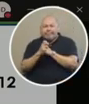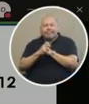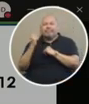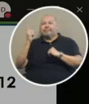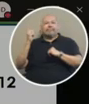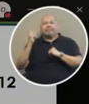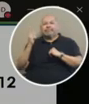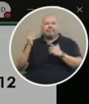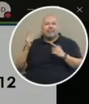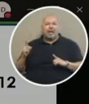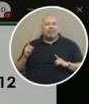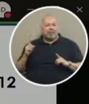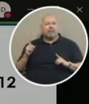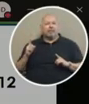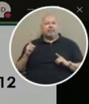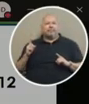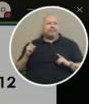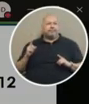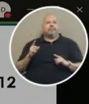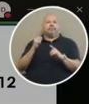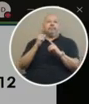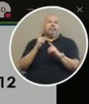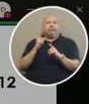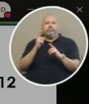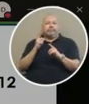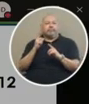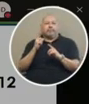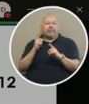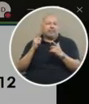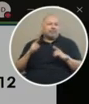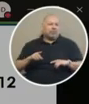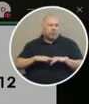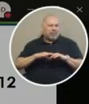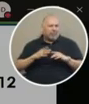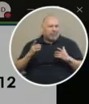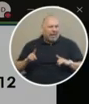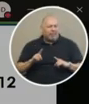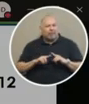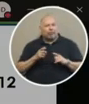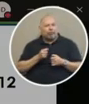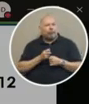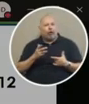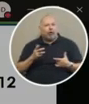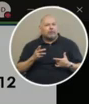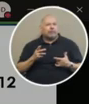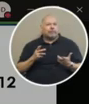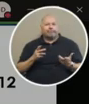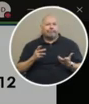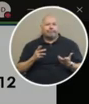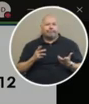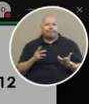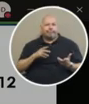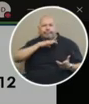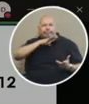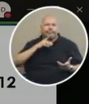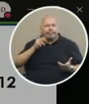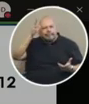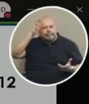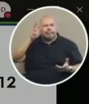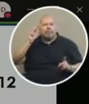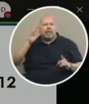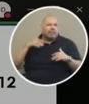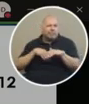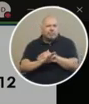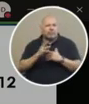could potentially take place. And it could cause blight depending on what stage the project is in as well. So I wanted to give you that level of detail